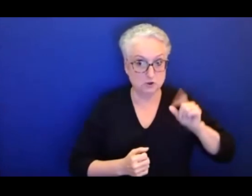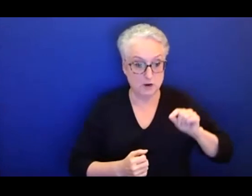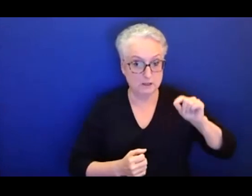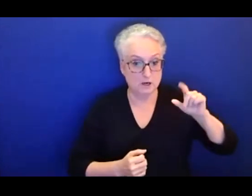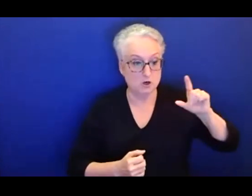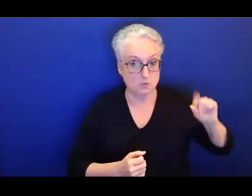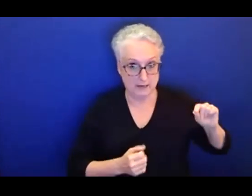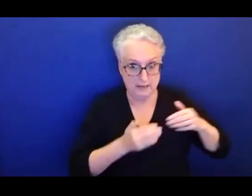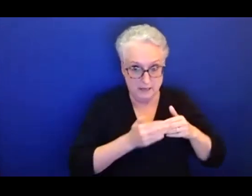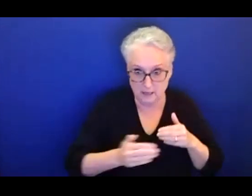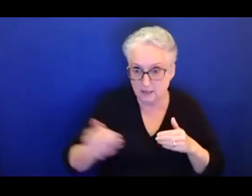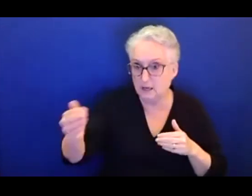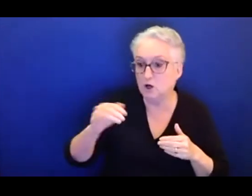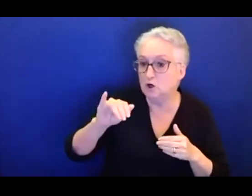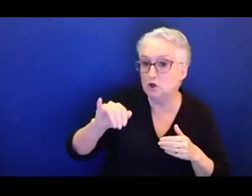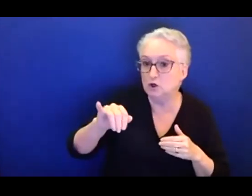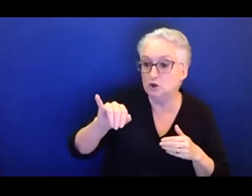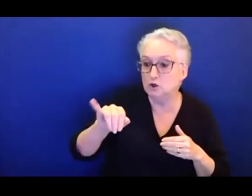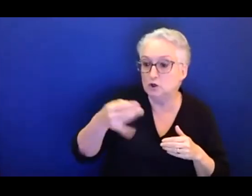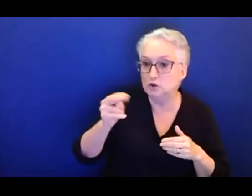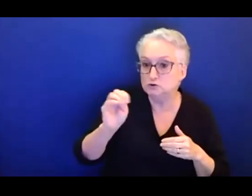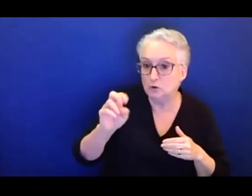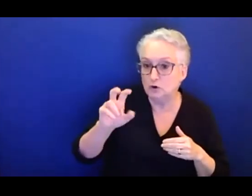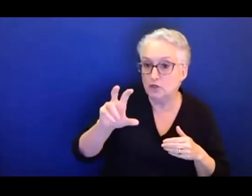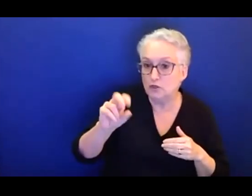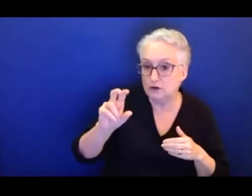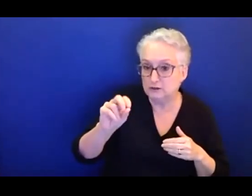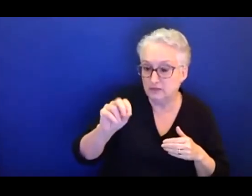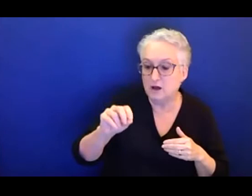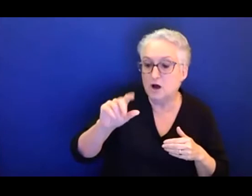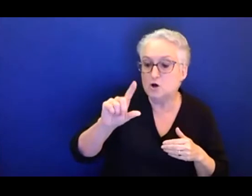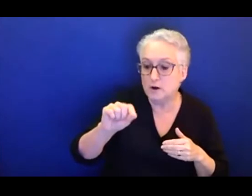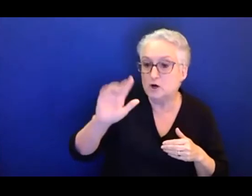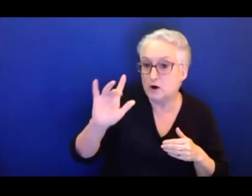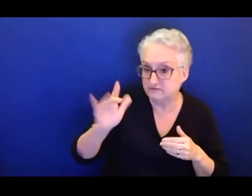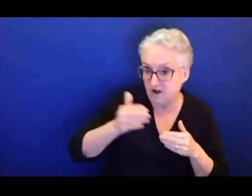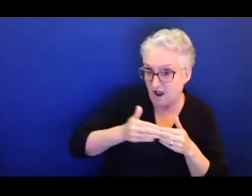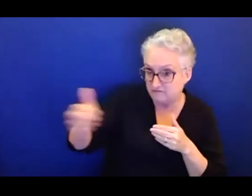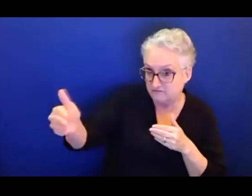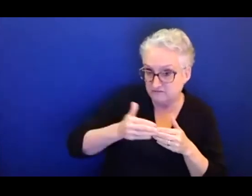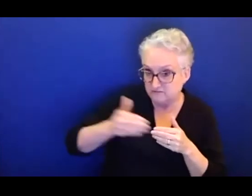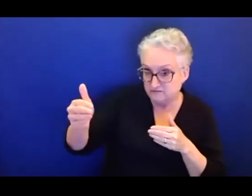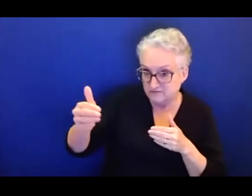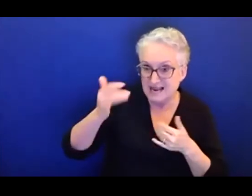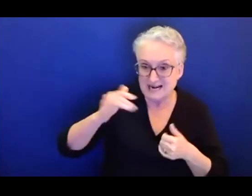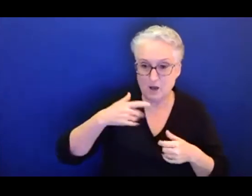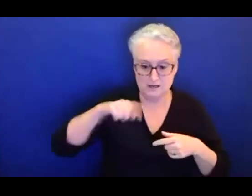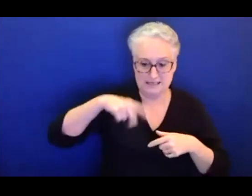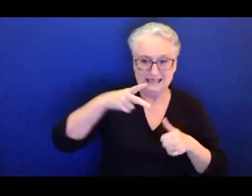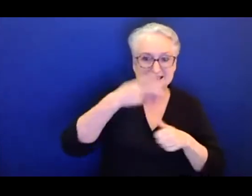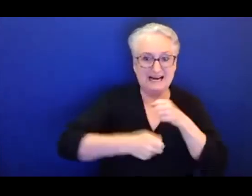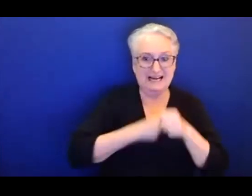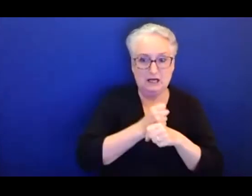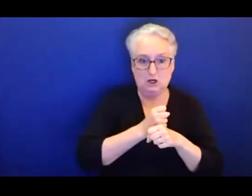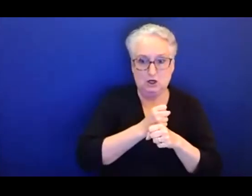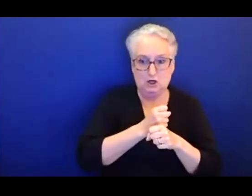2025. We'll be starting the second year of this plan as part of this annual action plan. This plan